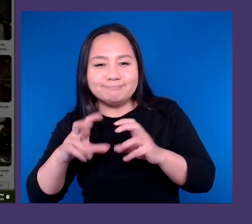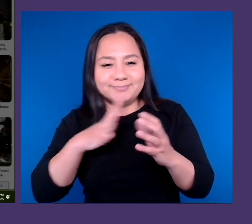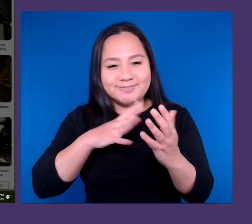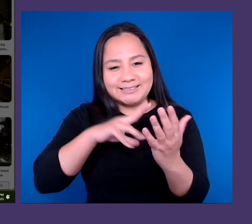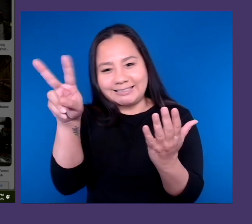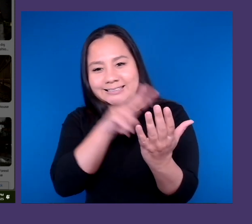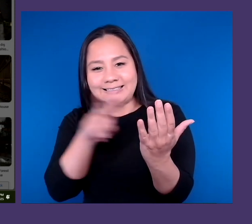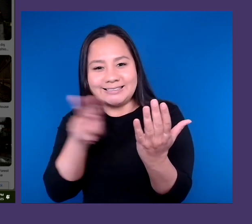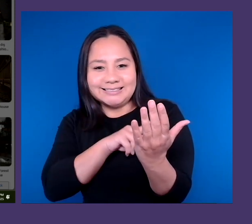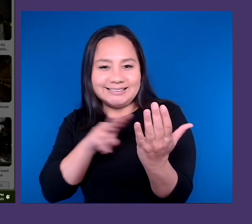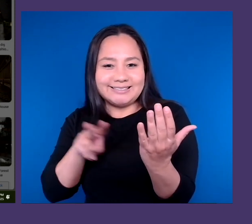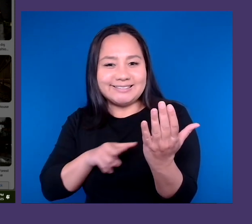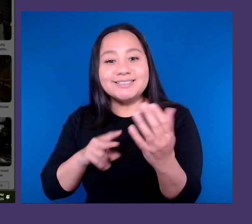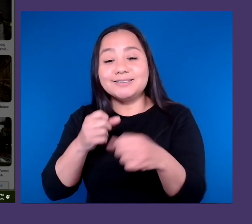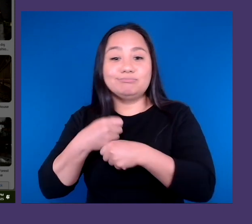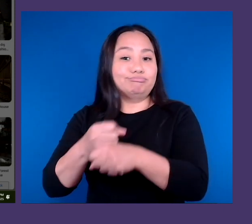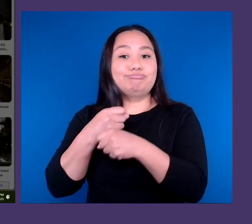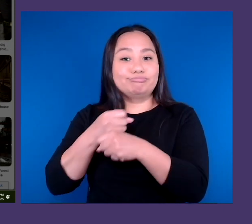description.